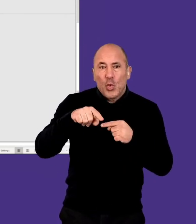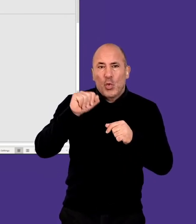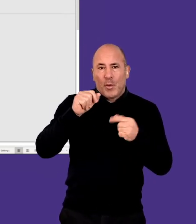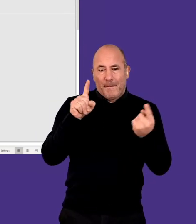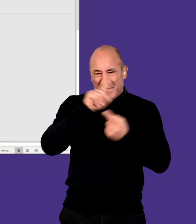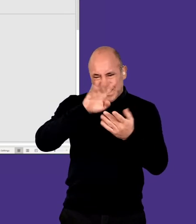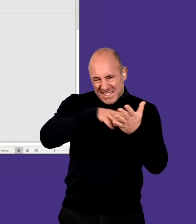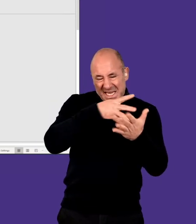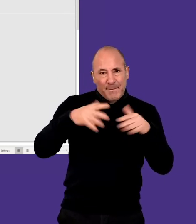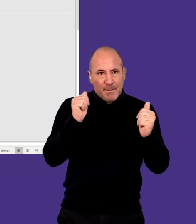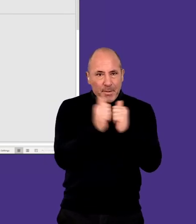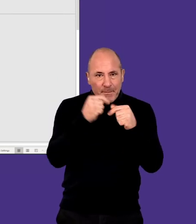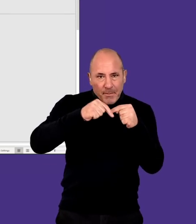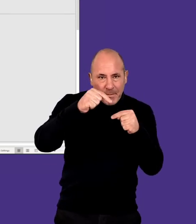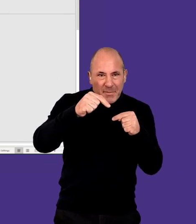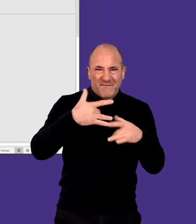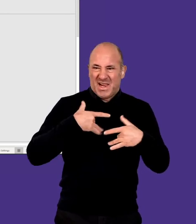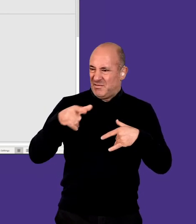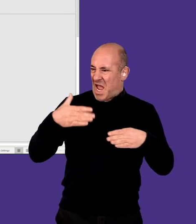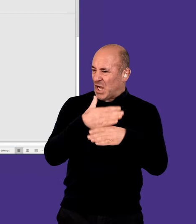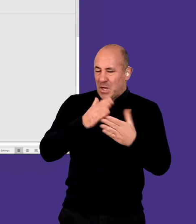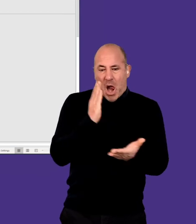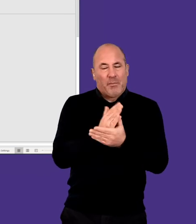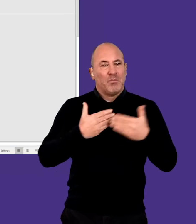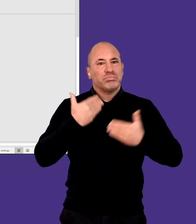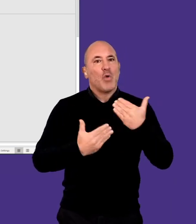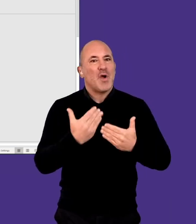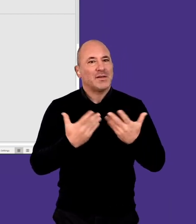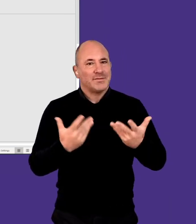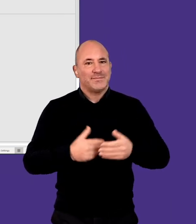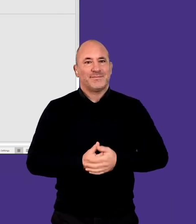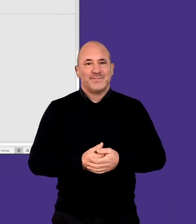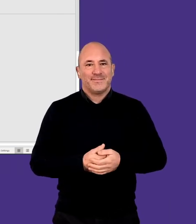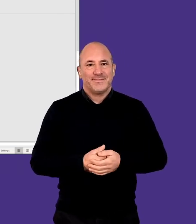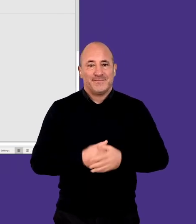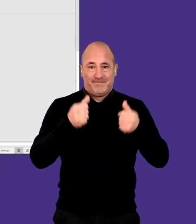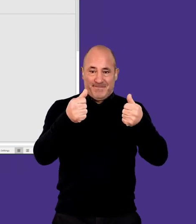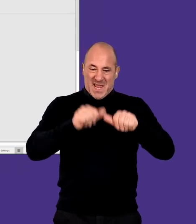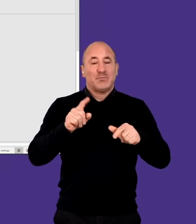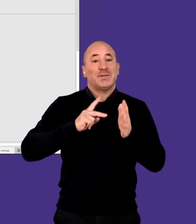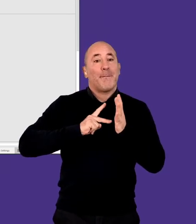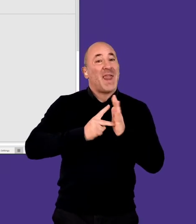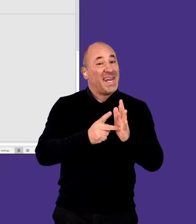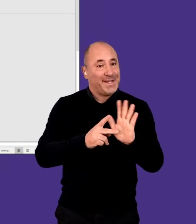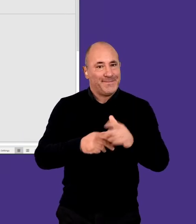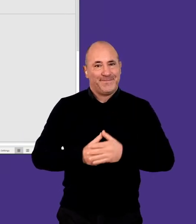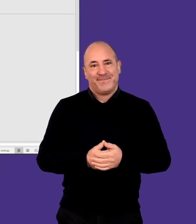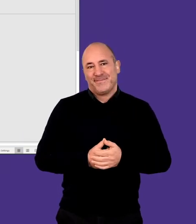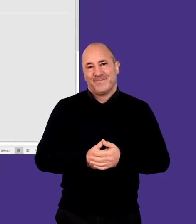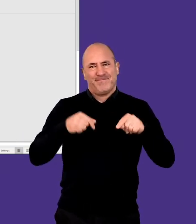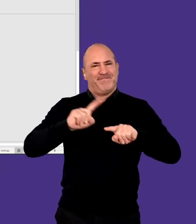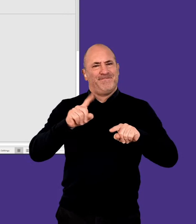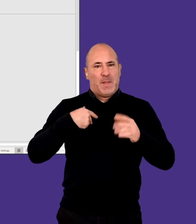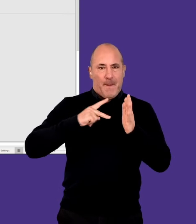are, we know their meeting schedules, and so we feel that action is in progress. So now we're going to move on to planning.